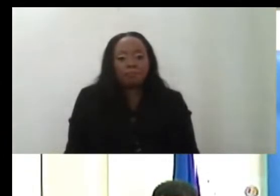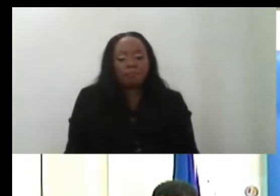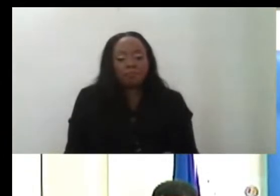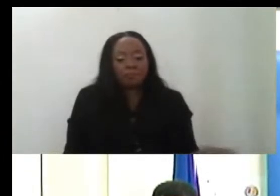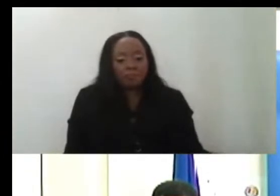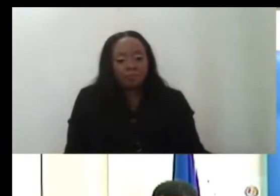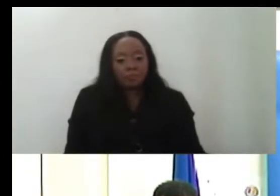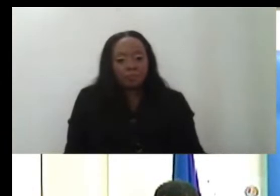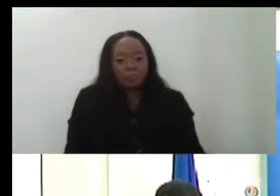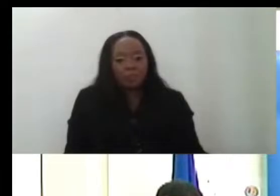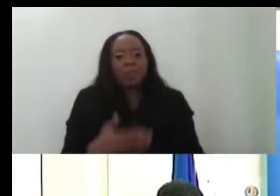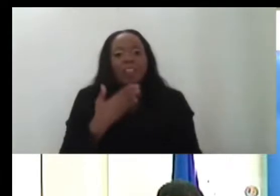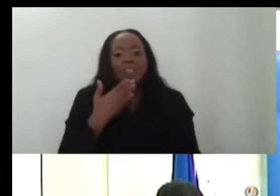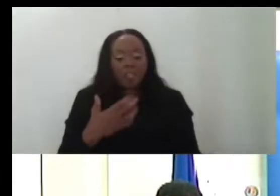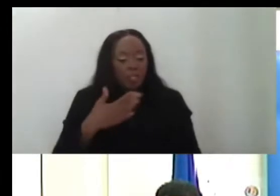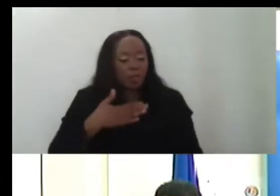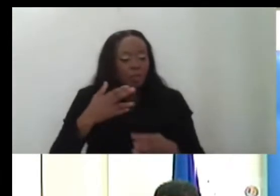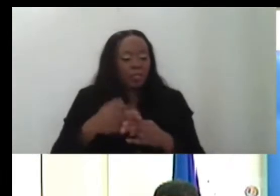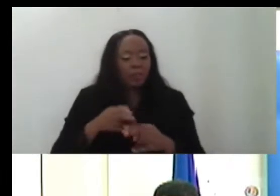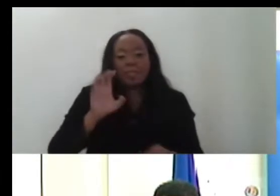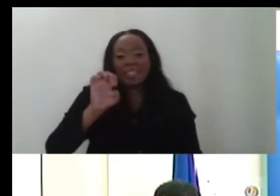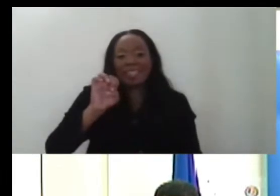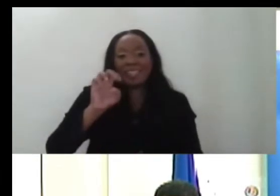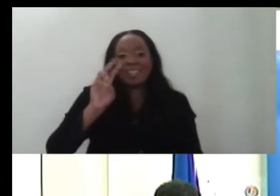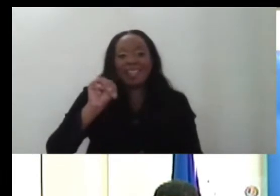Thank you. Emmanuel Joseph, Barbados Today.